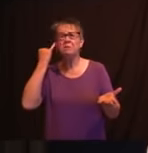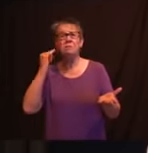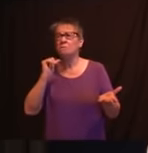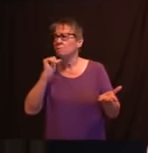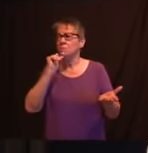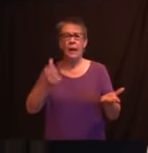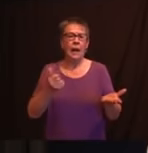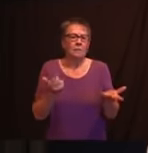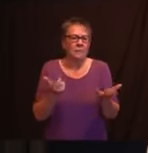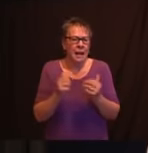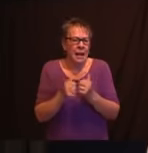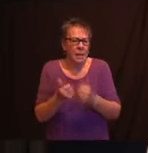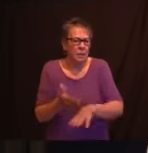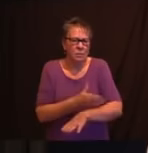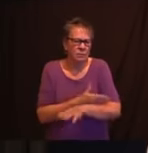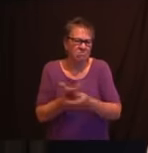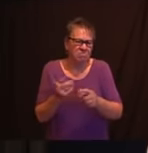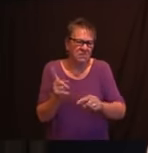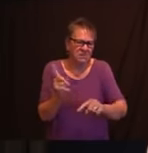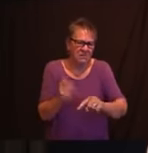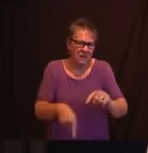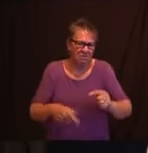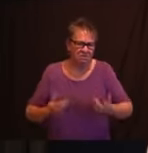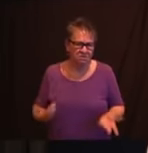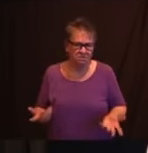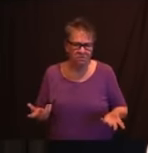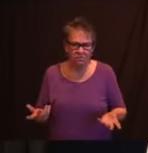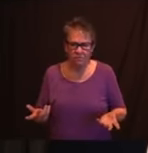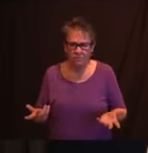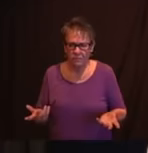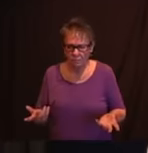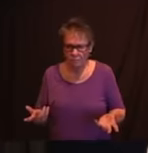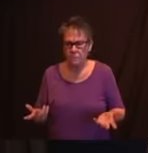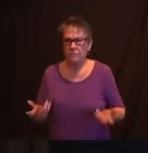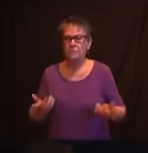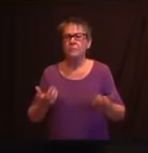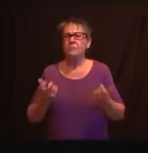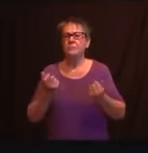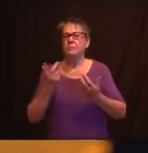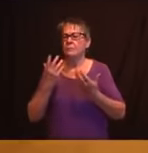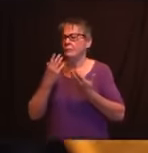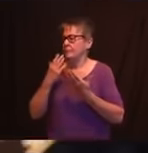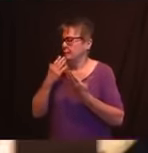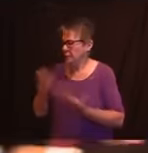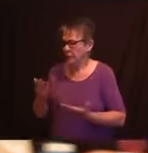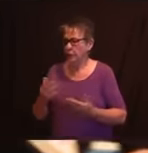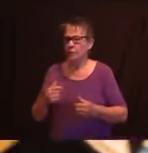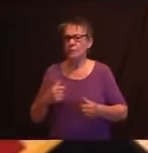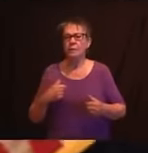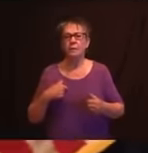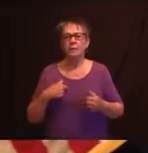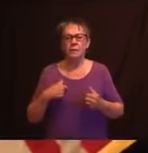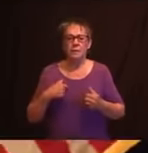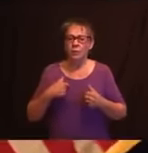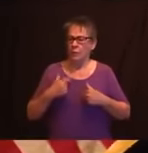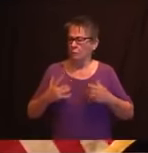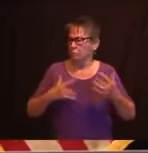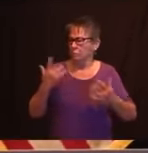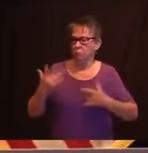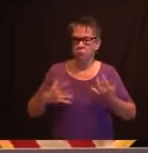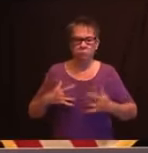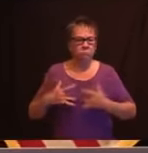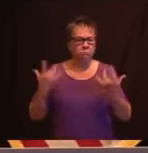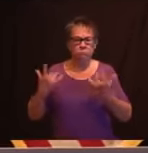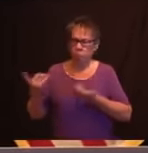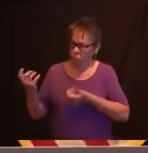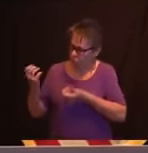be here, and Commissioner, and I look forward to the continued collaboration. Thank you, Millie. So well said. And you